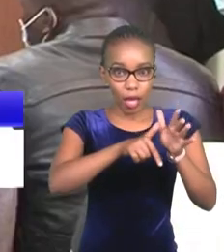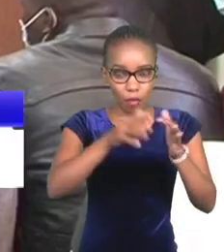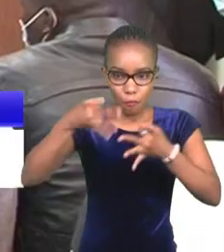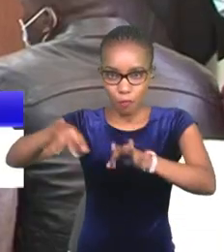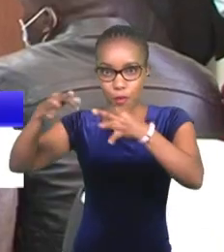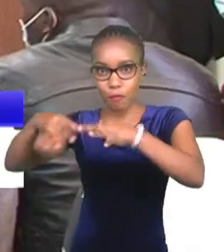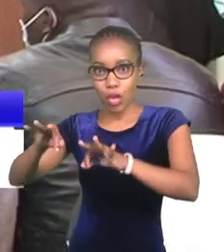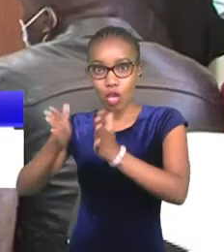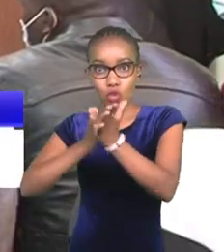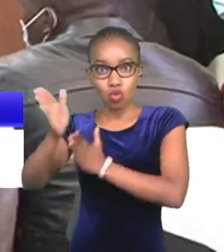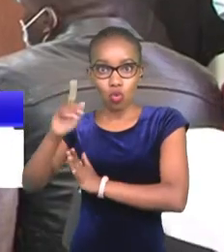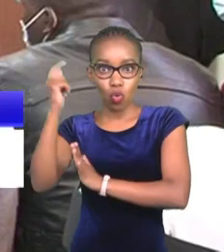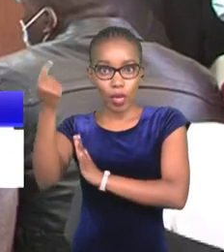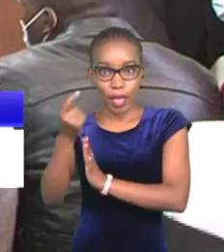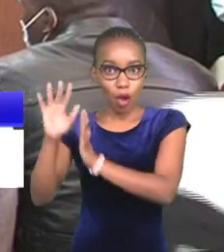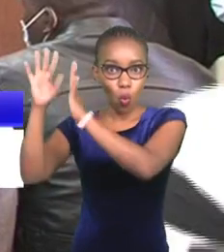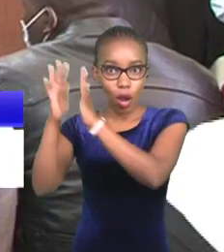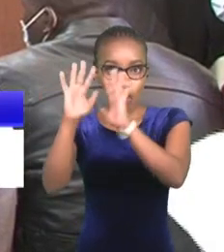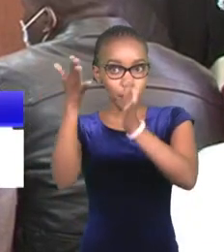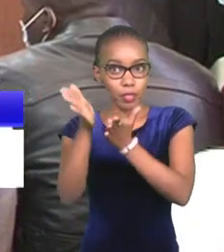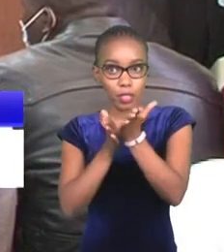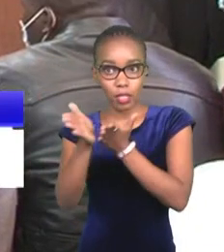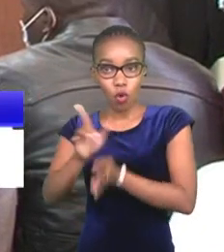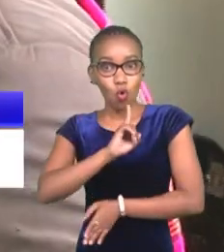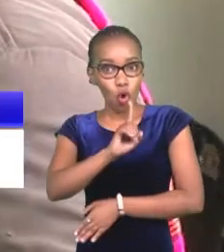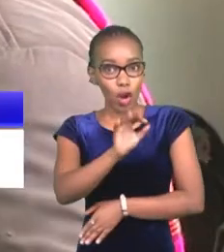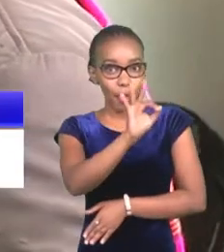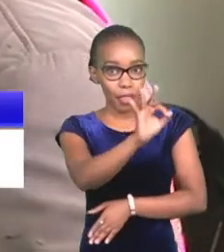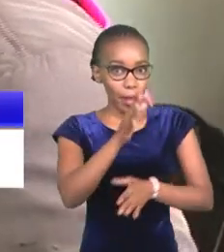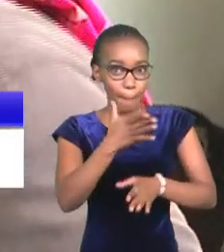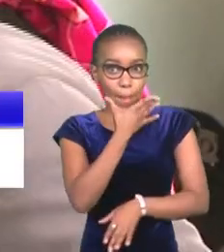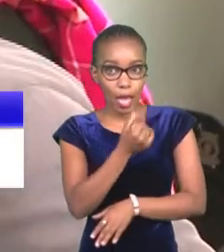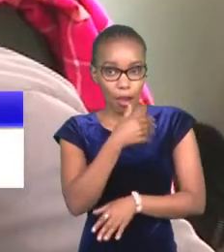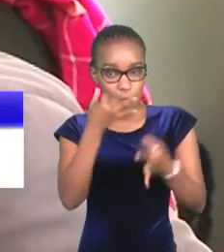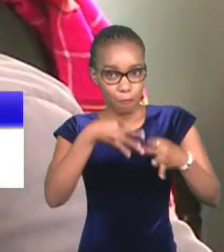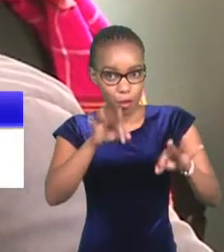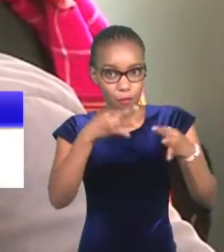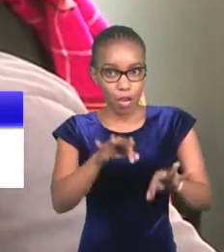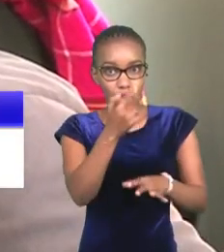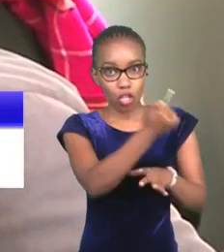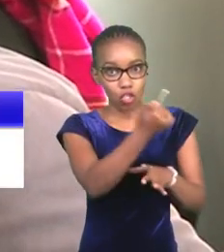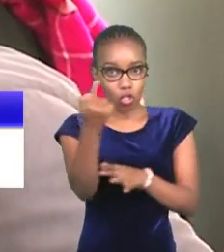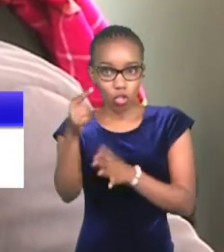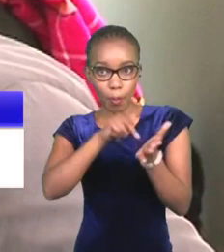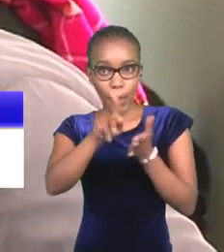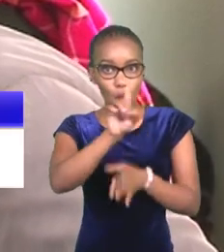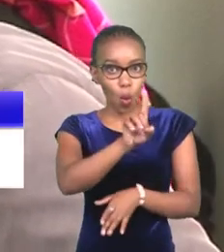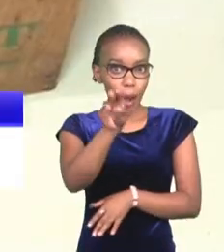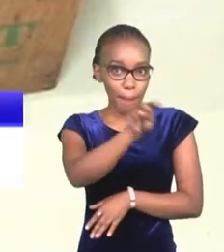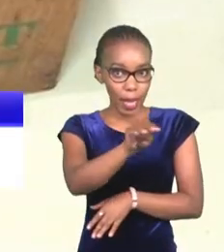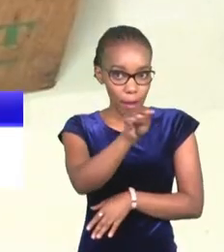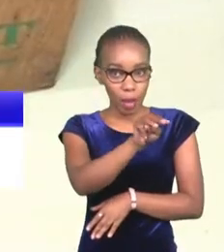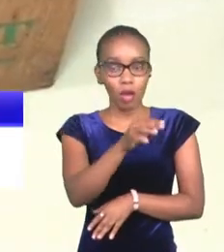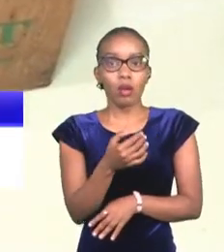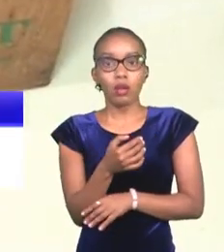the Kenya Wildlife Service. Wakahio further ordered for the three accused persons to be released each on a bond of 1 million shillings and two sureties